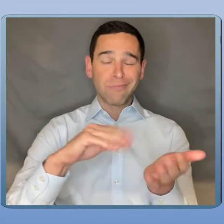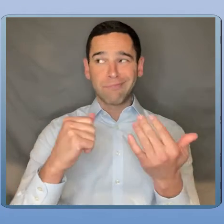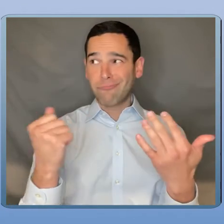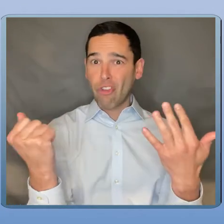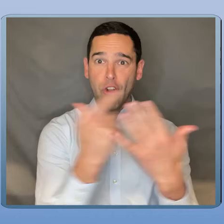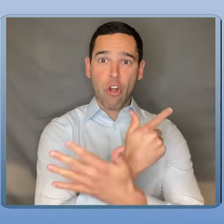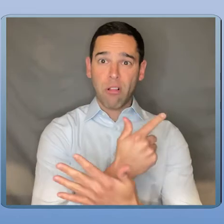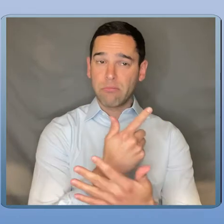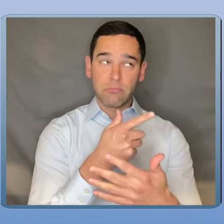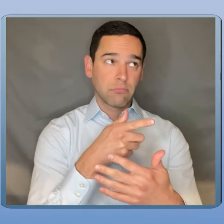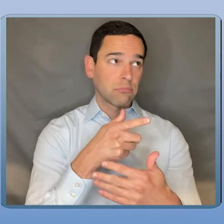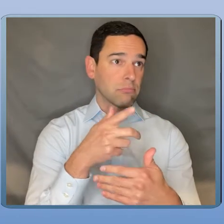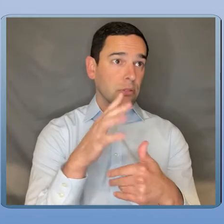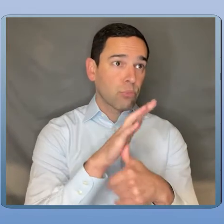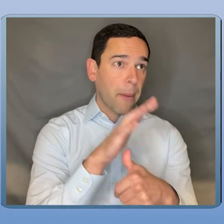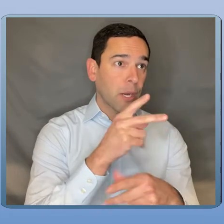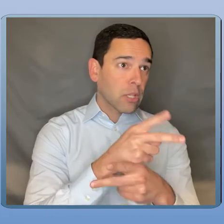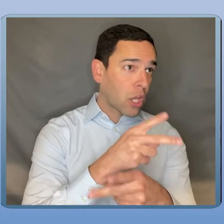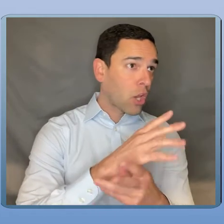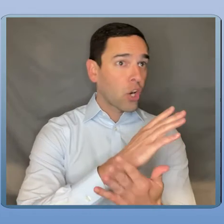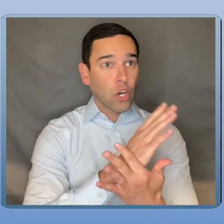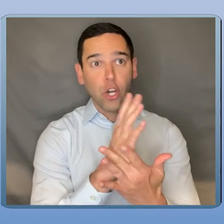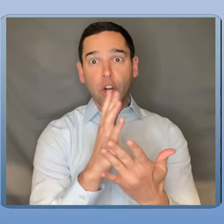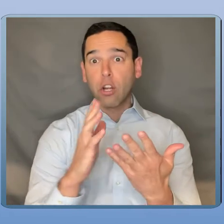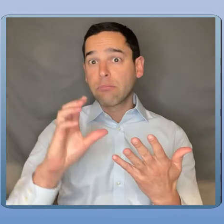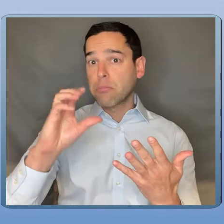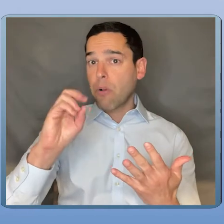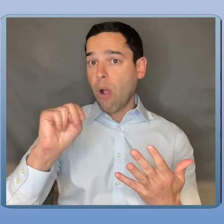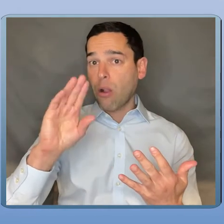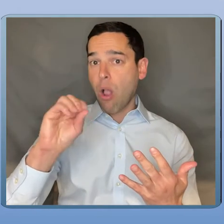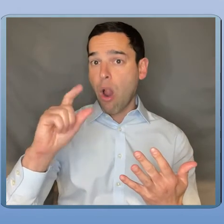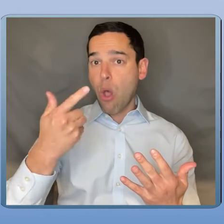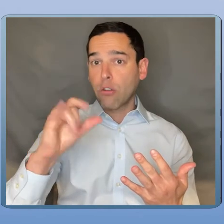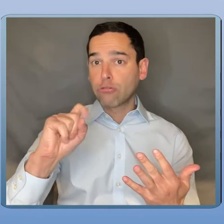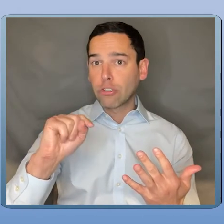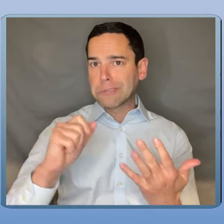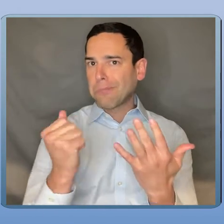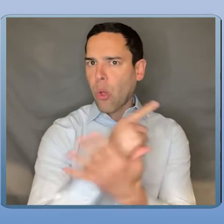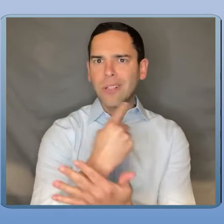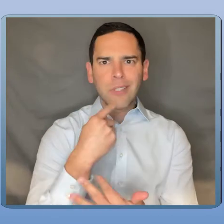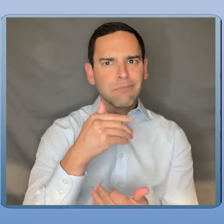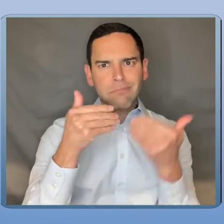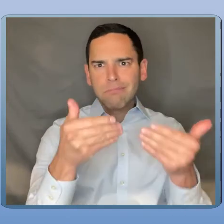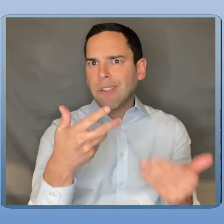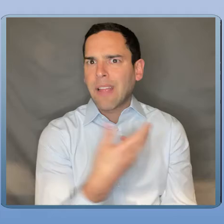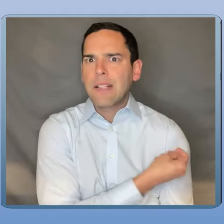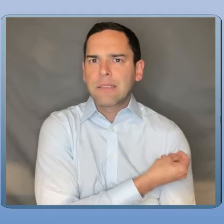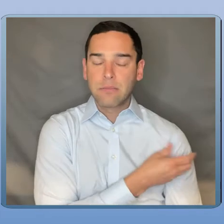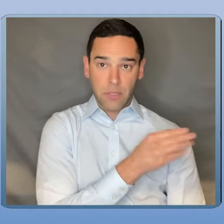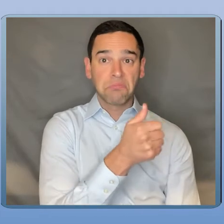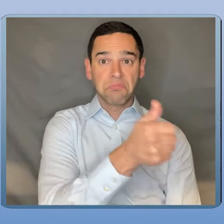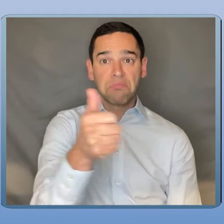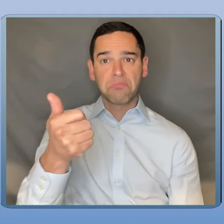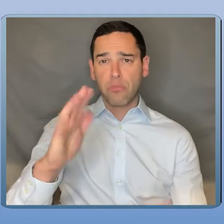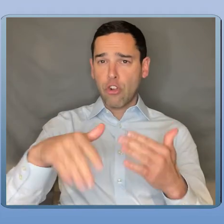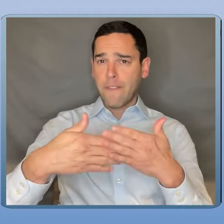the doctors that I see, from my primary all the way to my oncologist, they all say, get the vaccine, get the vaccine. And they're